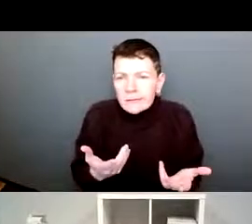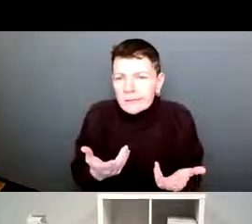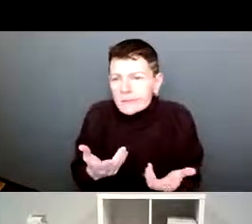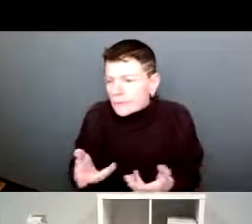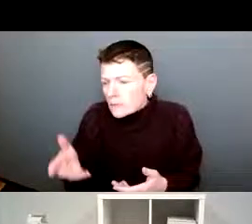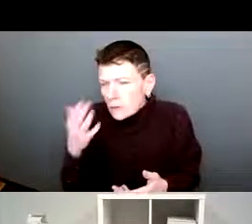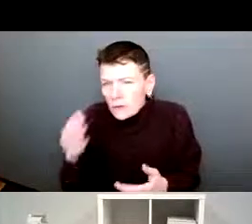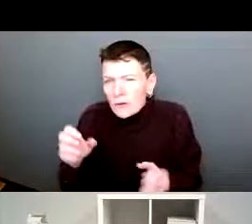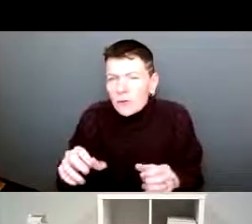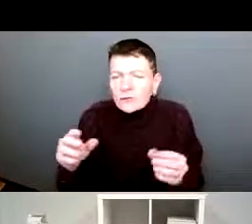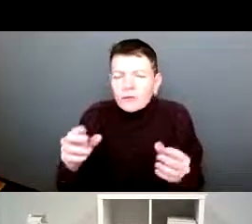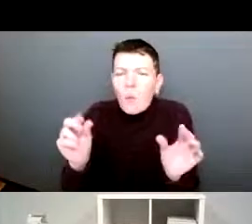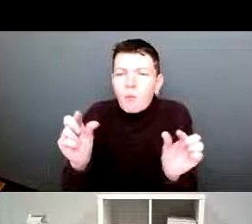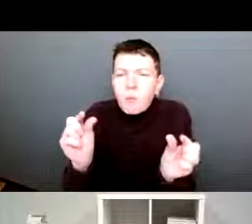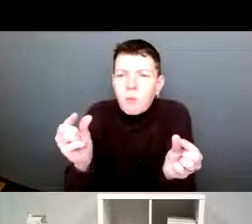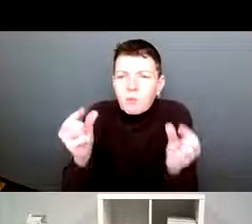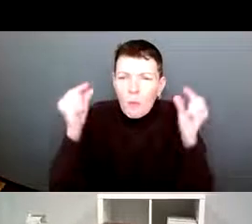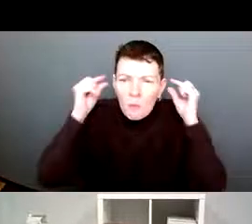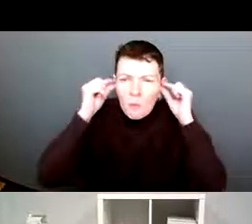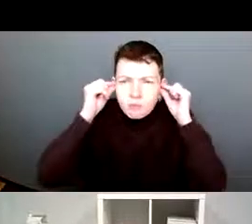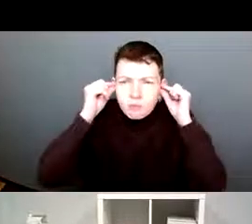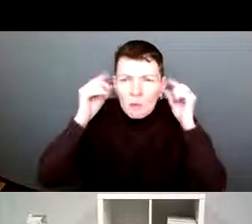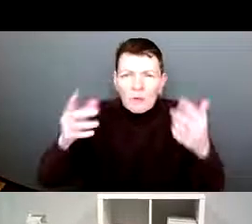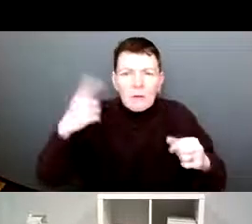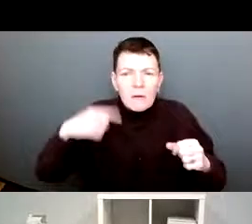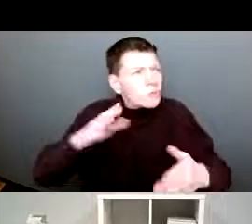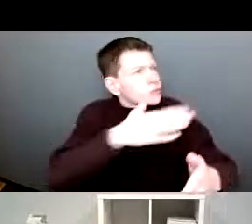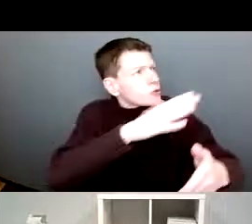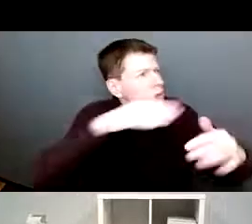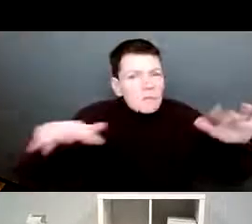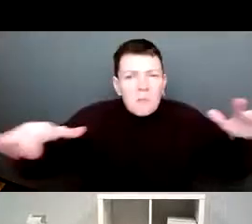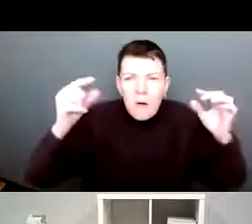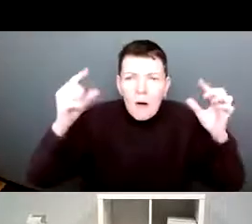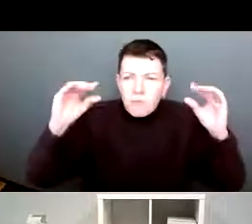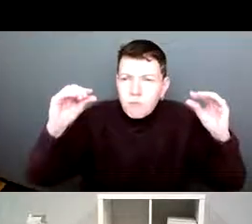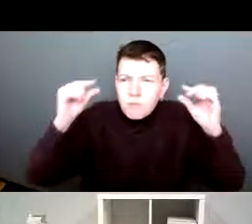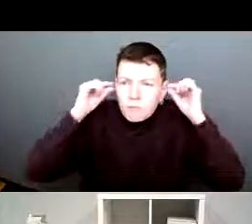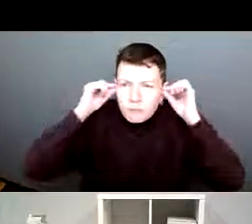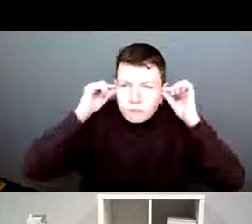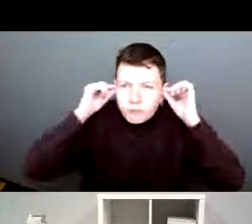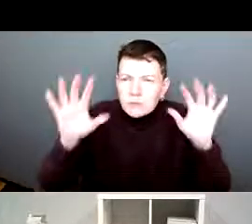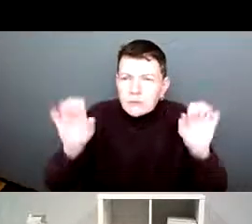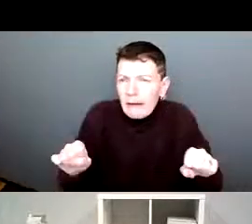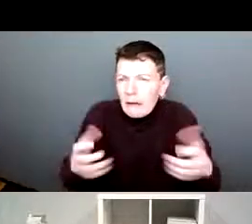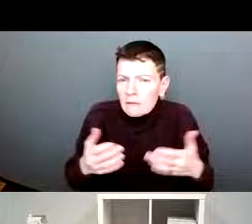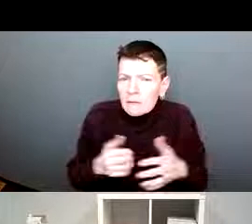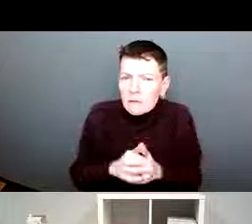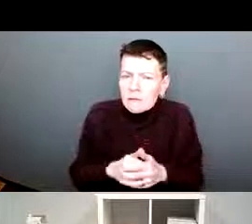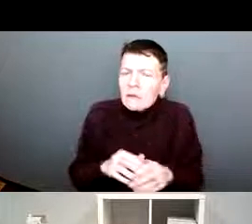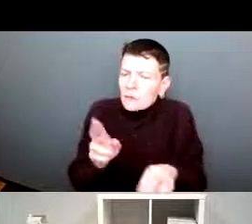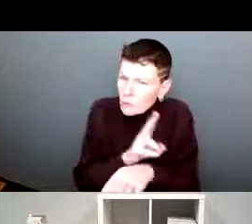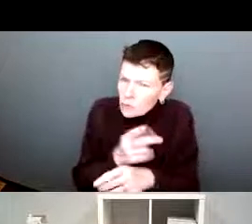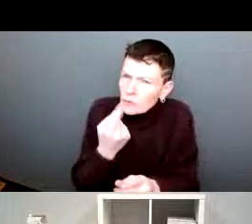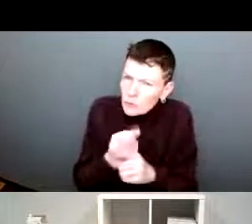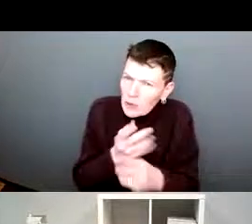in the pharmacy, will be sufficient to kind of protect you from those high frequency sounds. So quite often having the right tools for the job